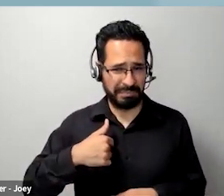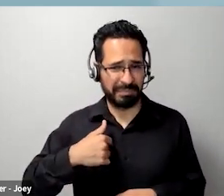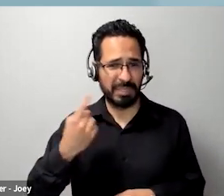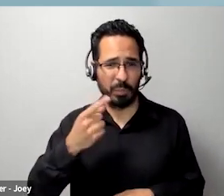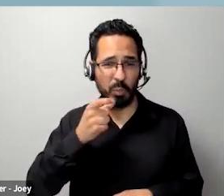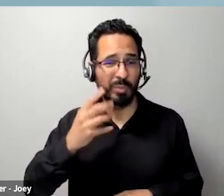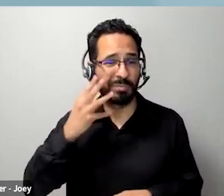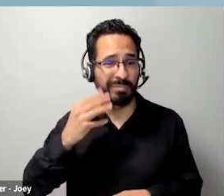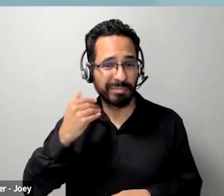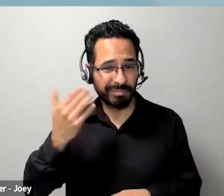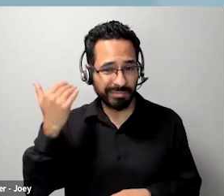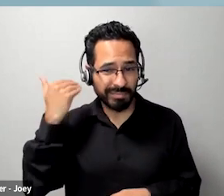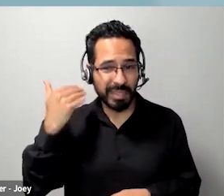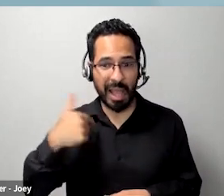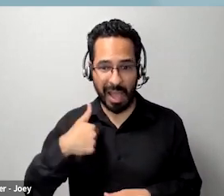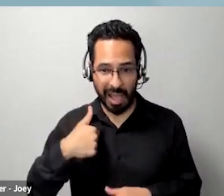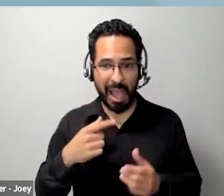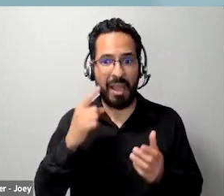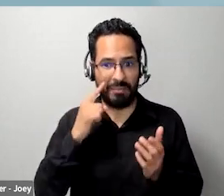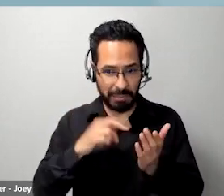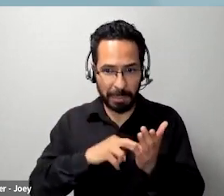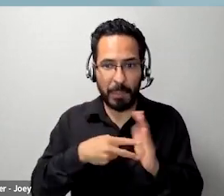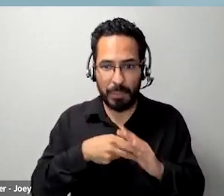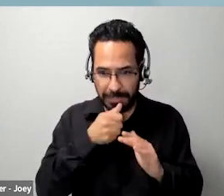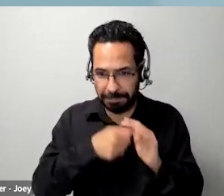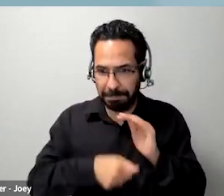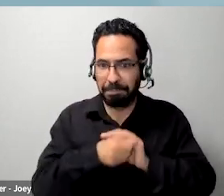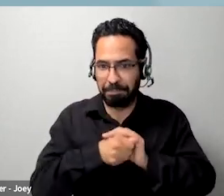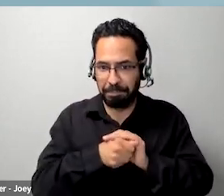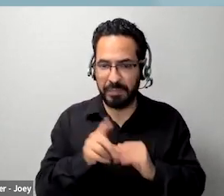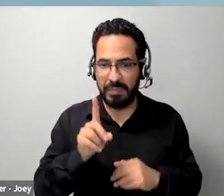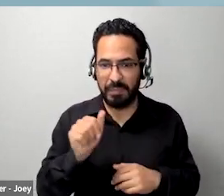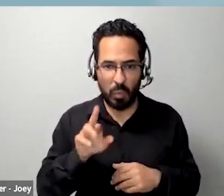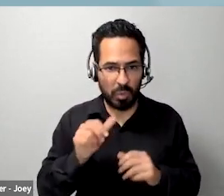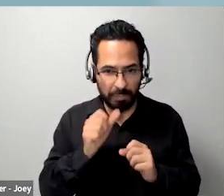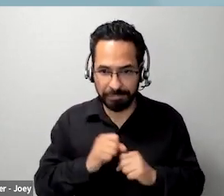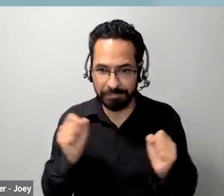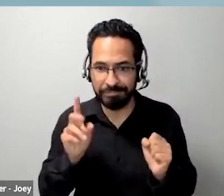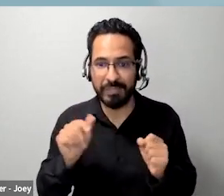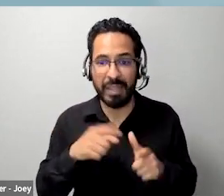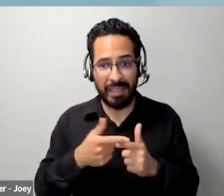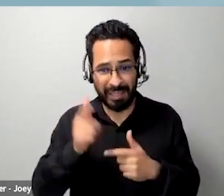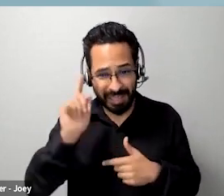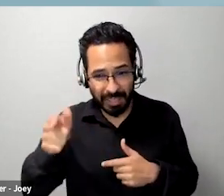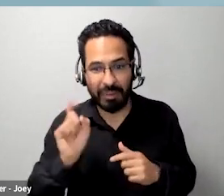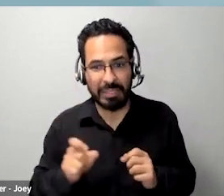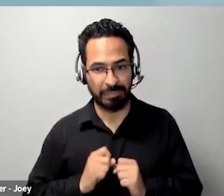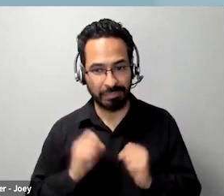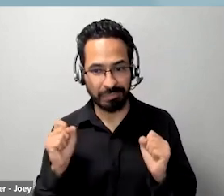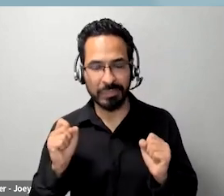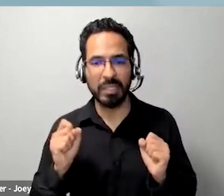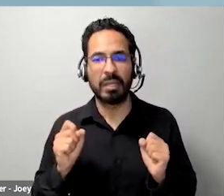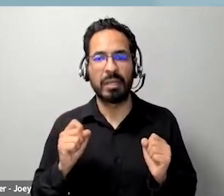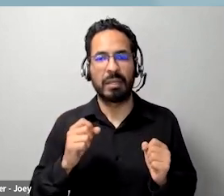purposefully hidden or not disclosed my disability early on and then had to disclose it later